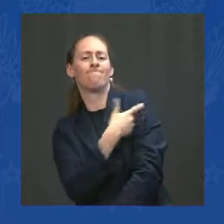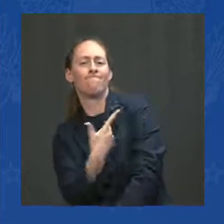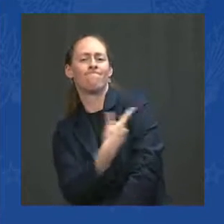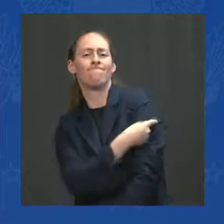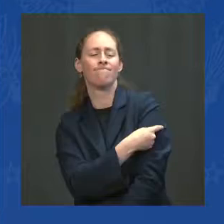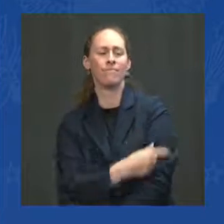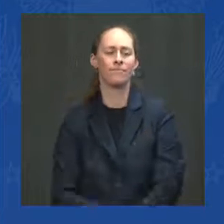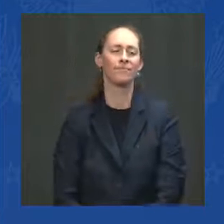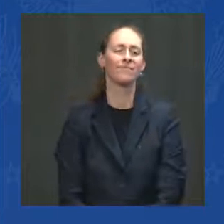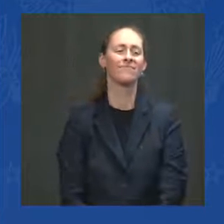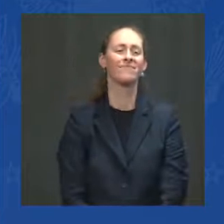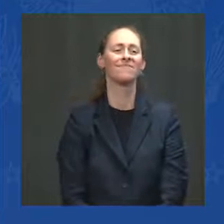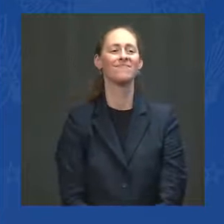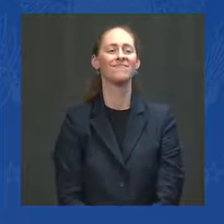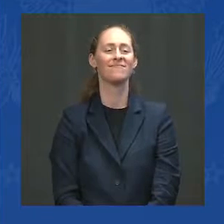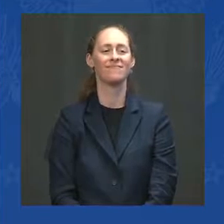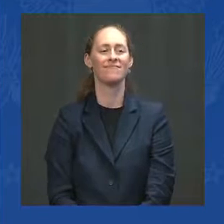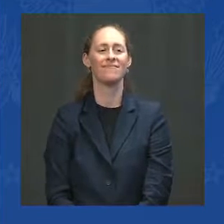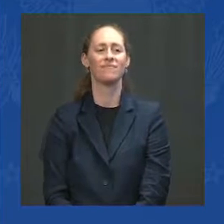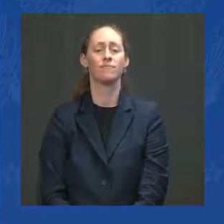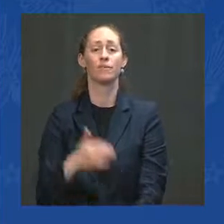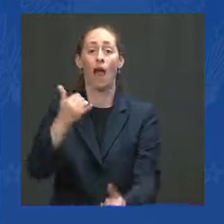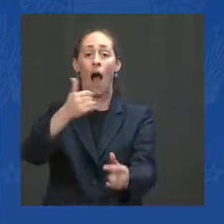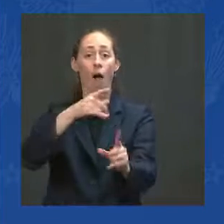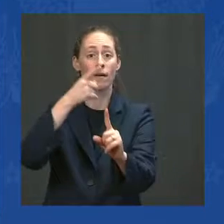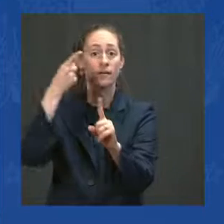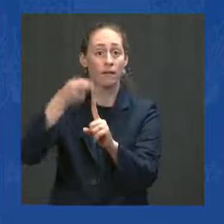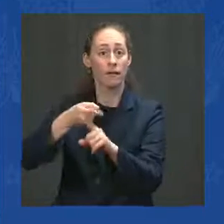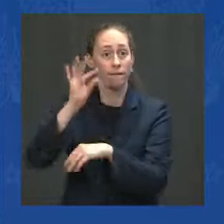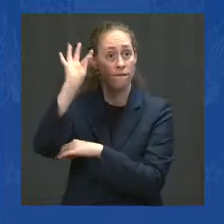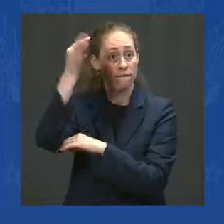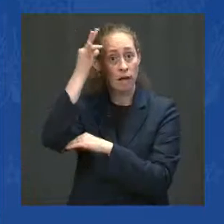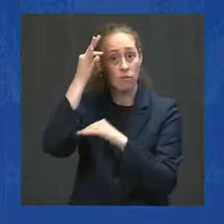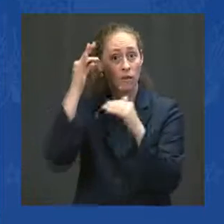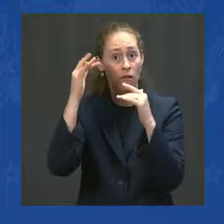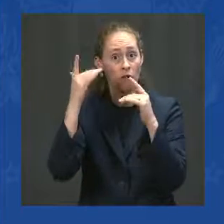level, what I'm going to be doing is making sure that they